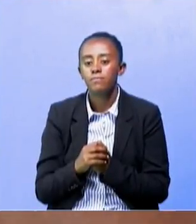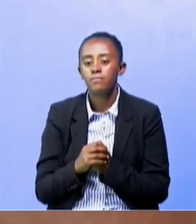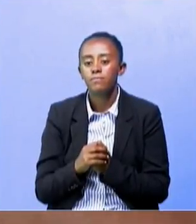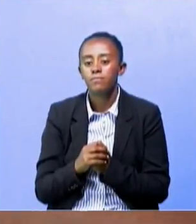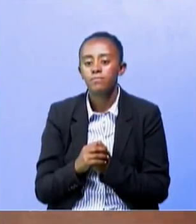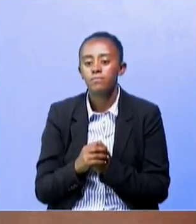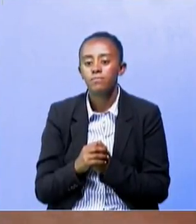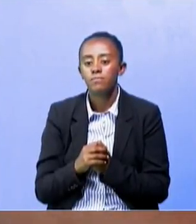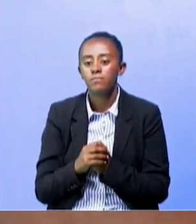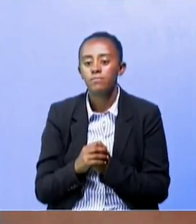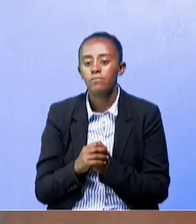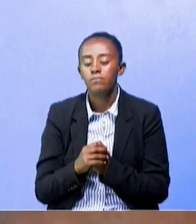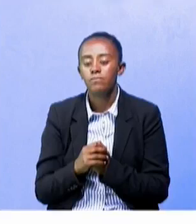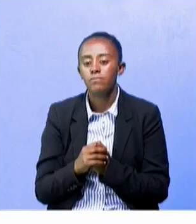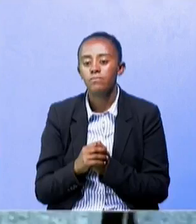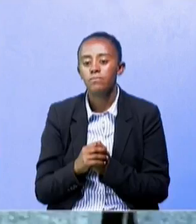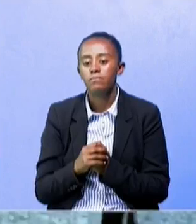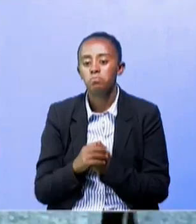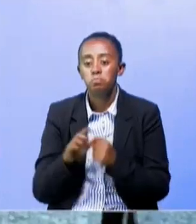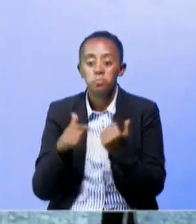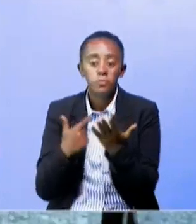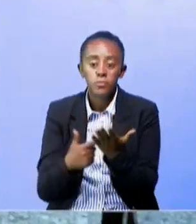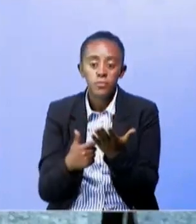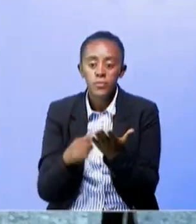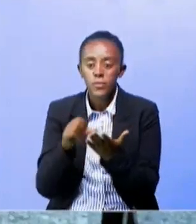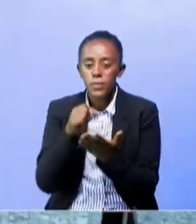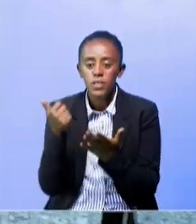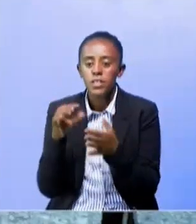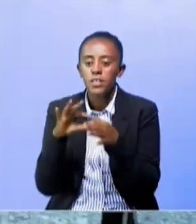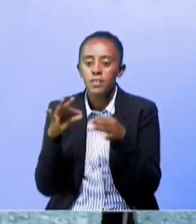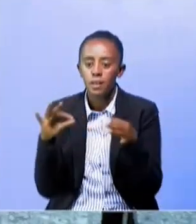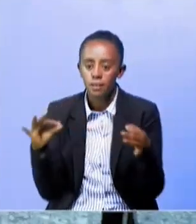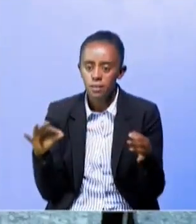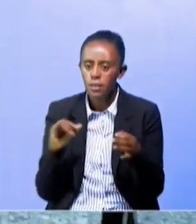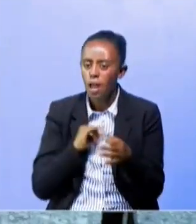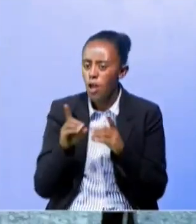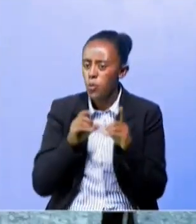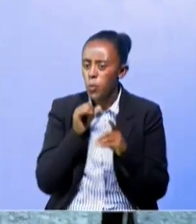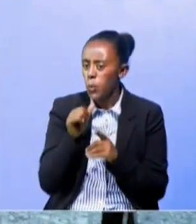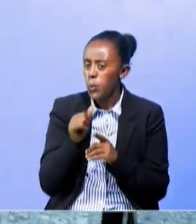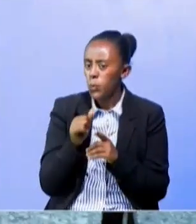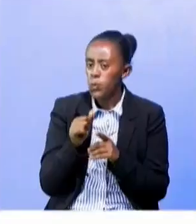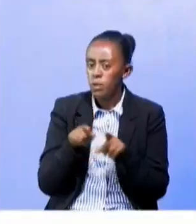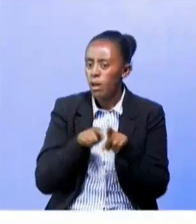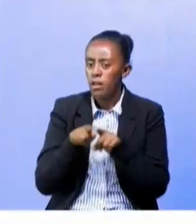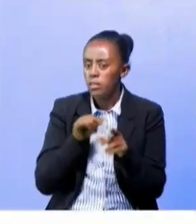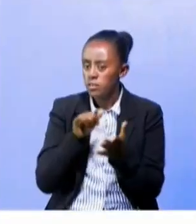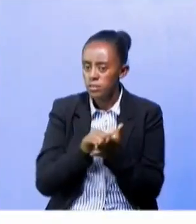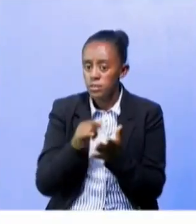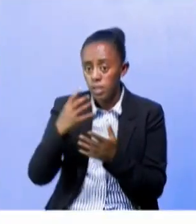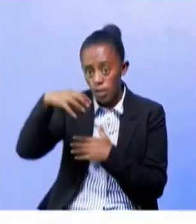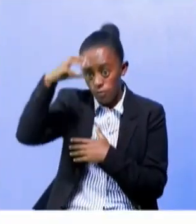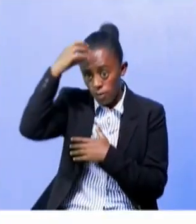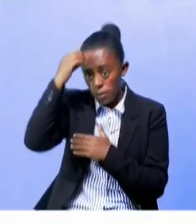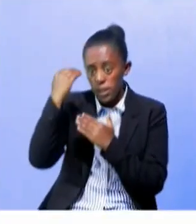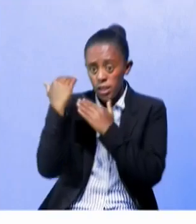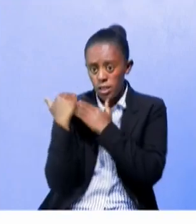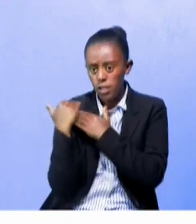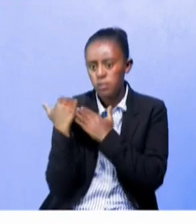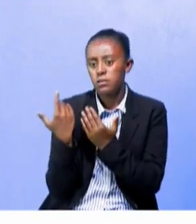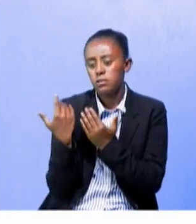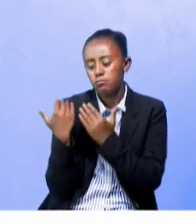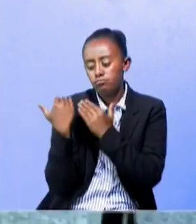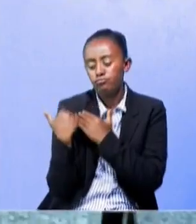Right. This is another sentence. I don't really agree that the government takes only responsible body for